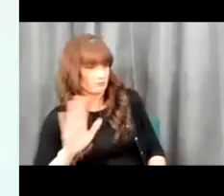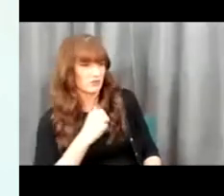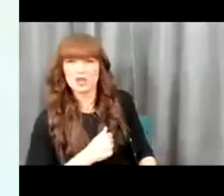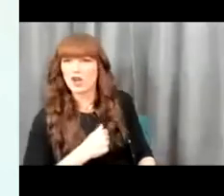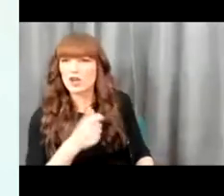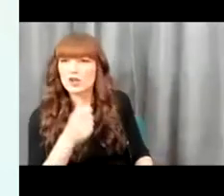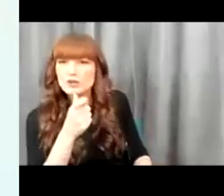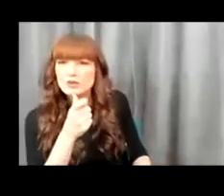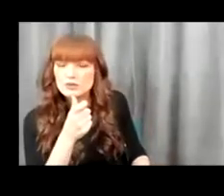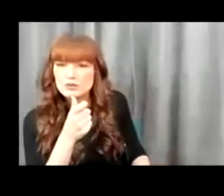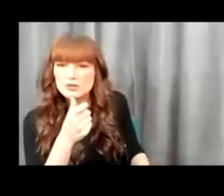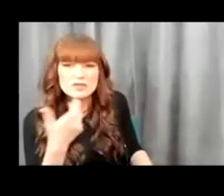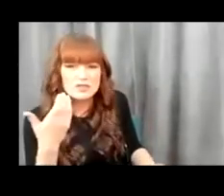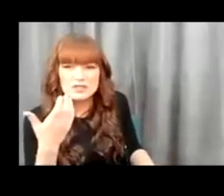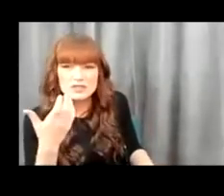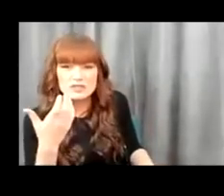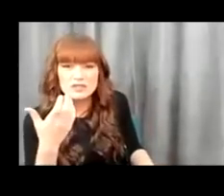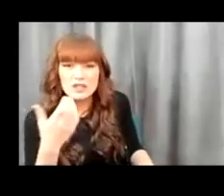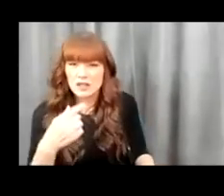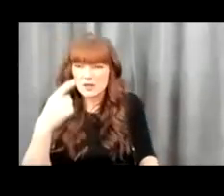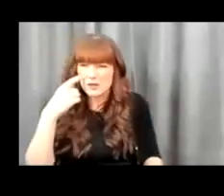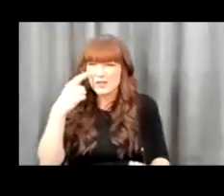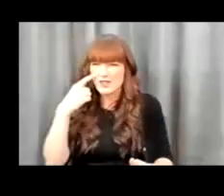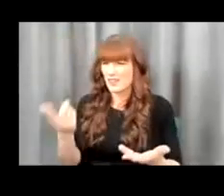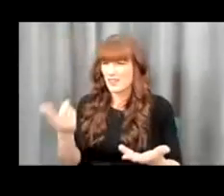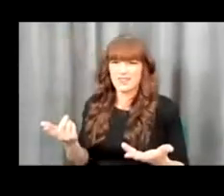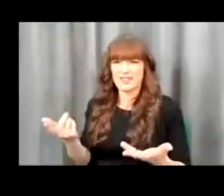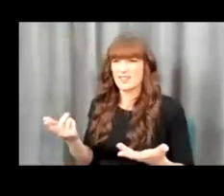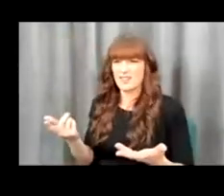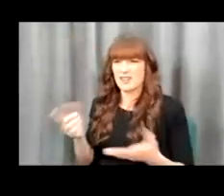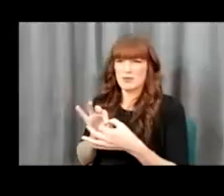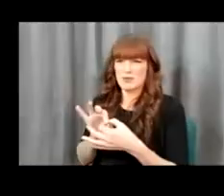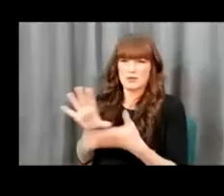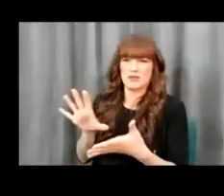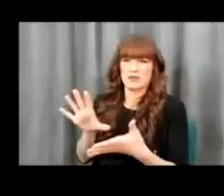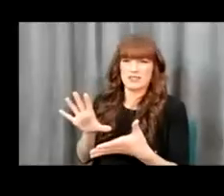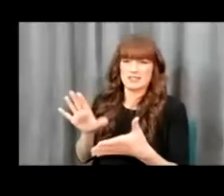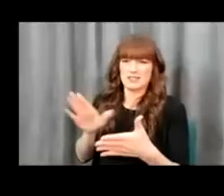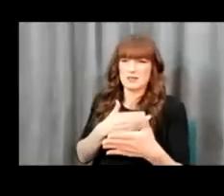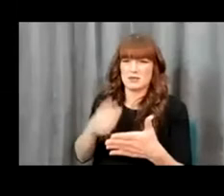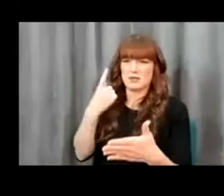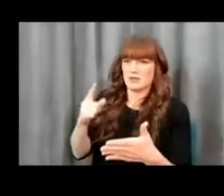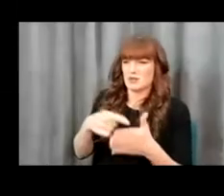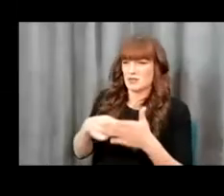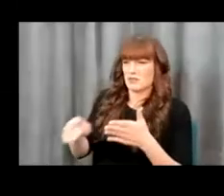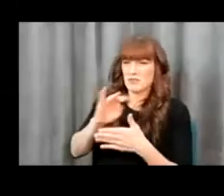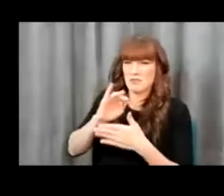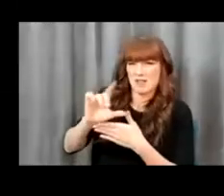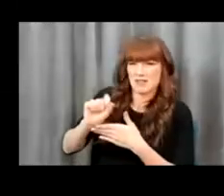Sorry, who's calling? You think I'm gonna sign over some tracks to you just because you paid some bills?